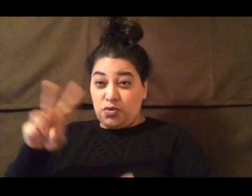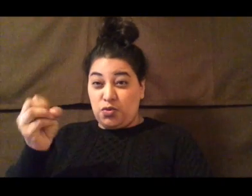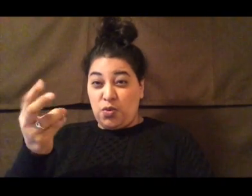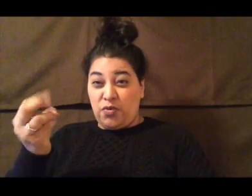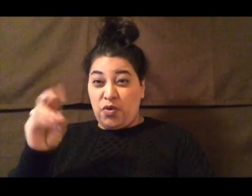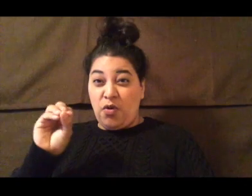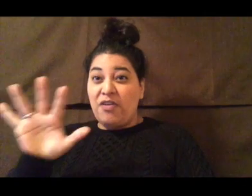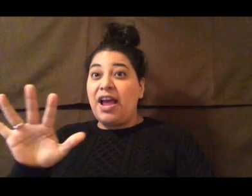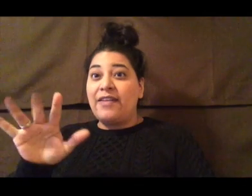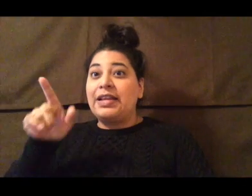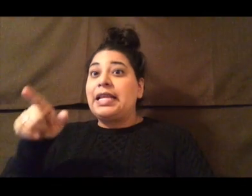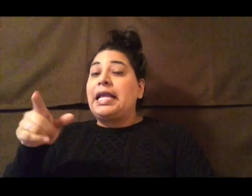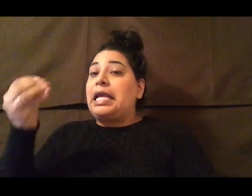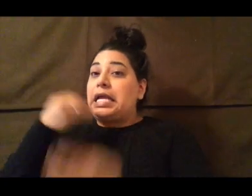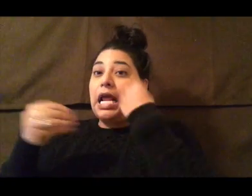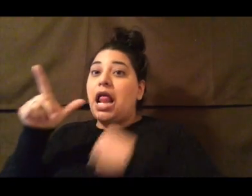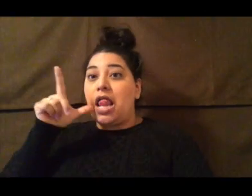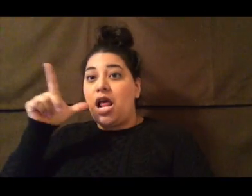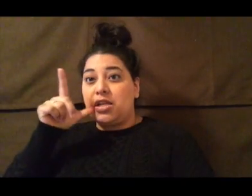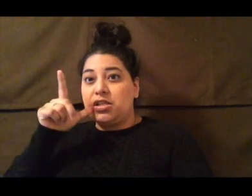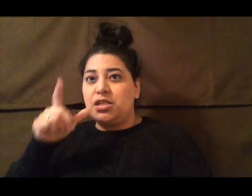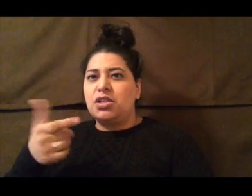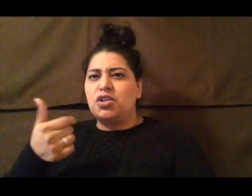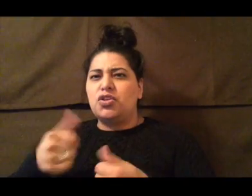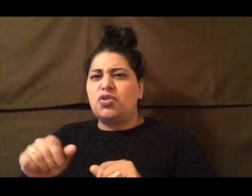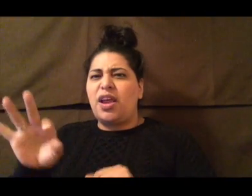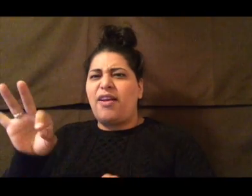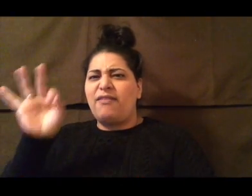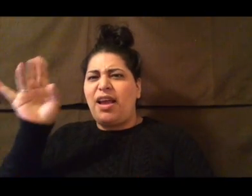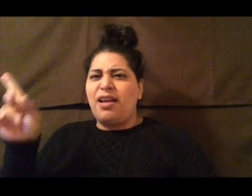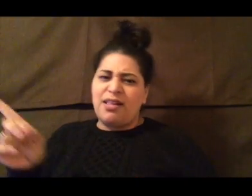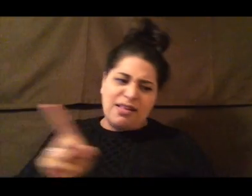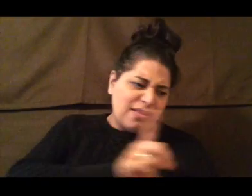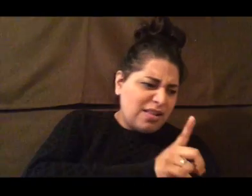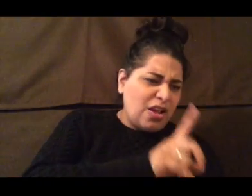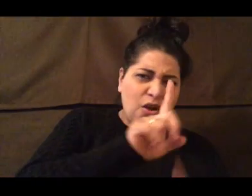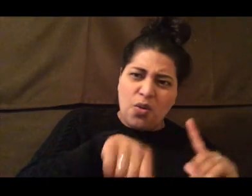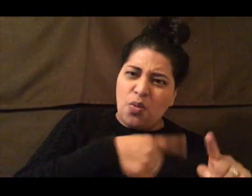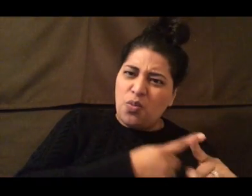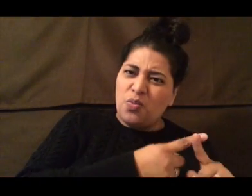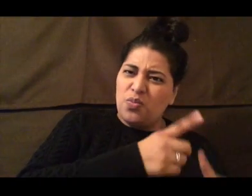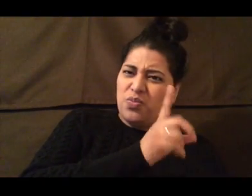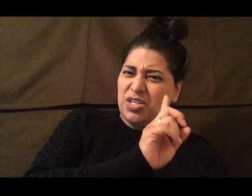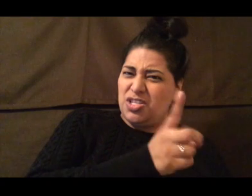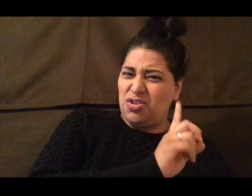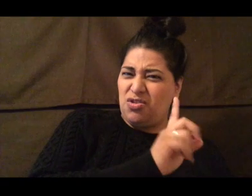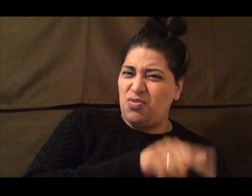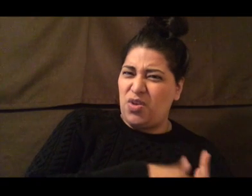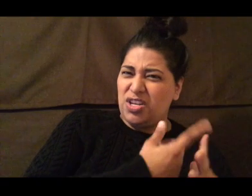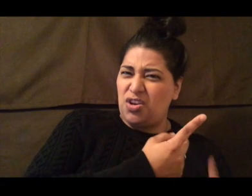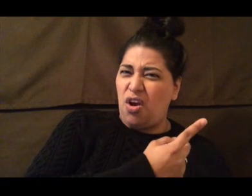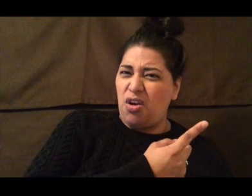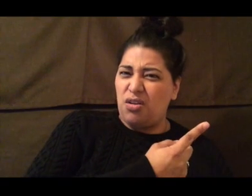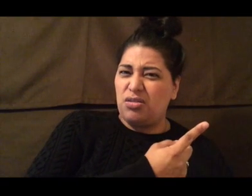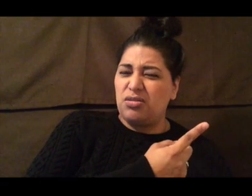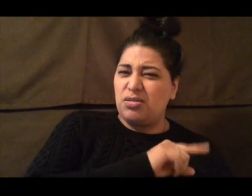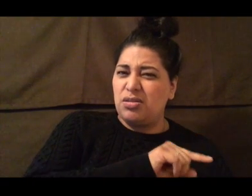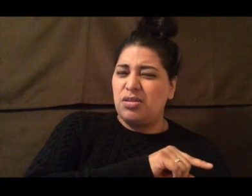that at 12:05 is when he eats lunch, and I'm trying to find the time that's way back here. My unknown is somewhere way back